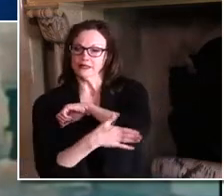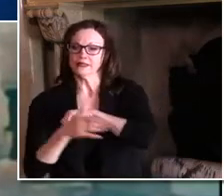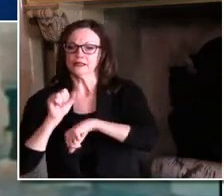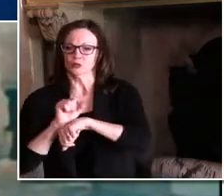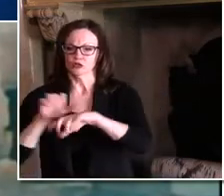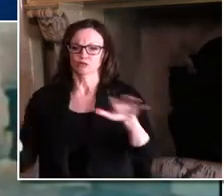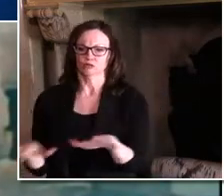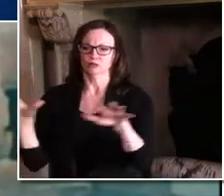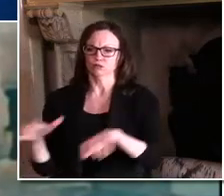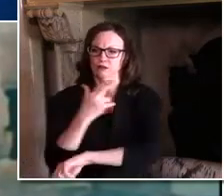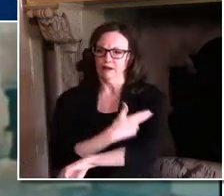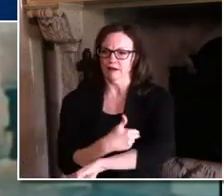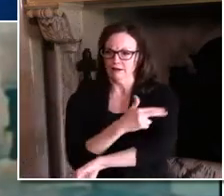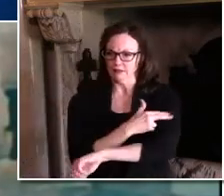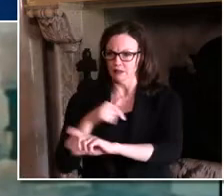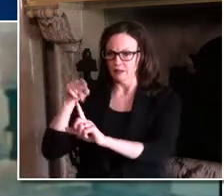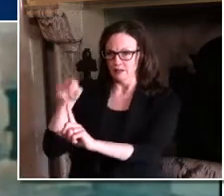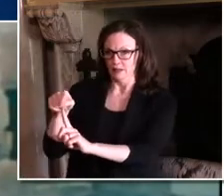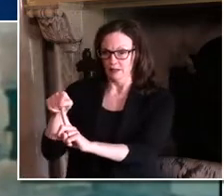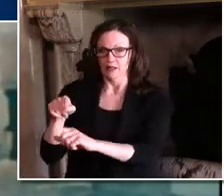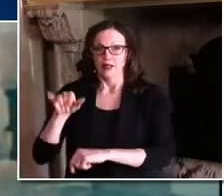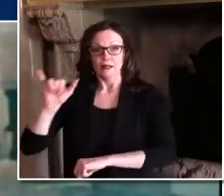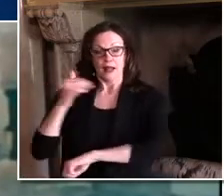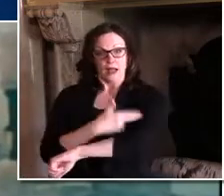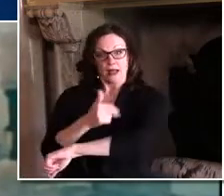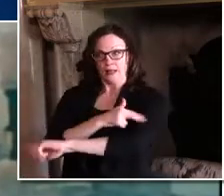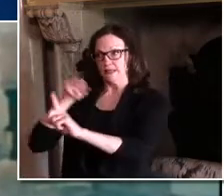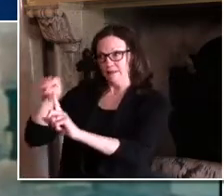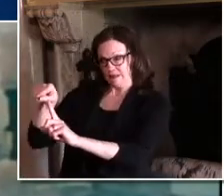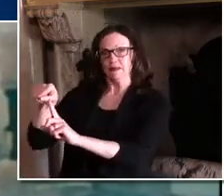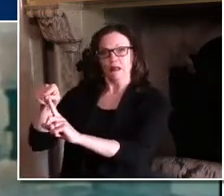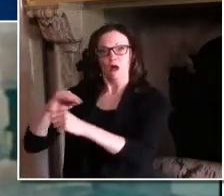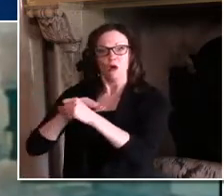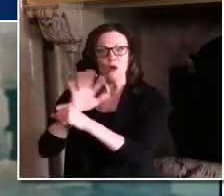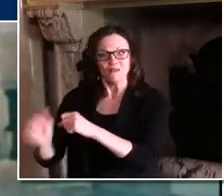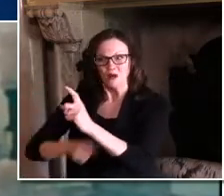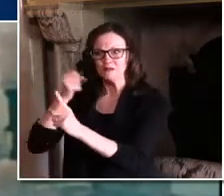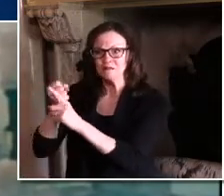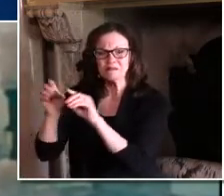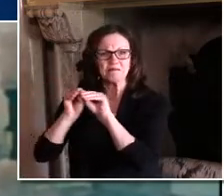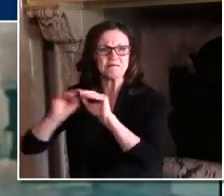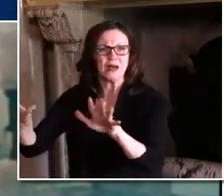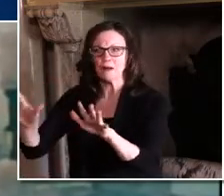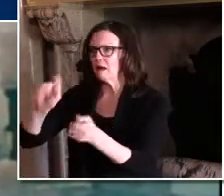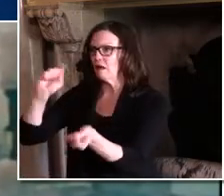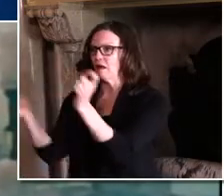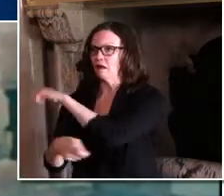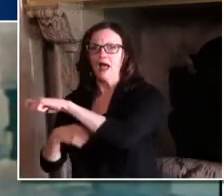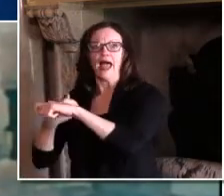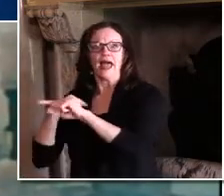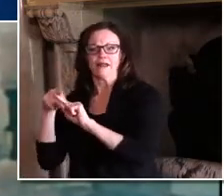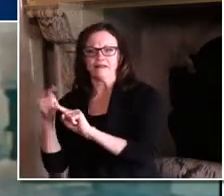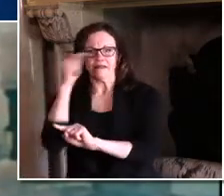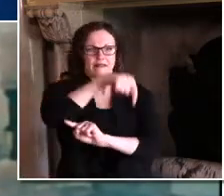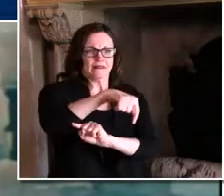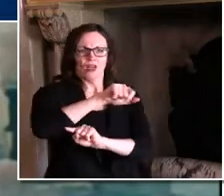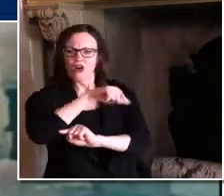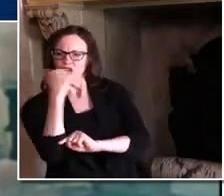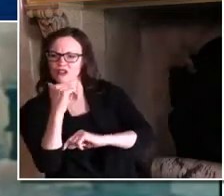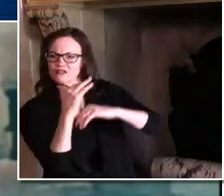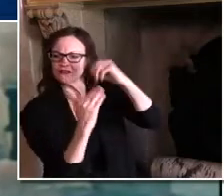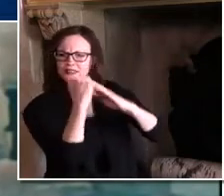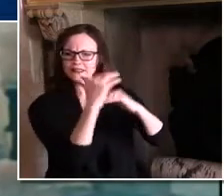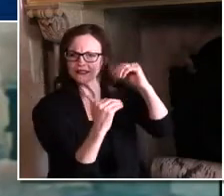now been deemed our, quote, backup COVID unit. This means that when our primary COVID unit is full, or when it